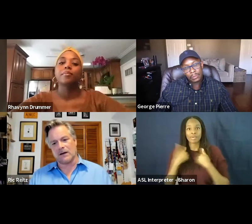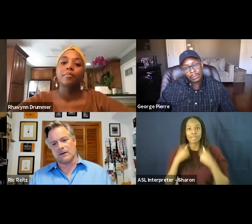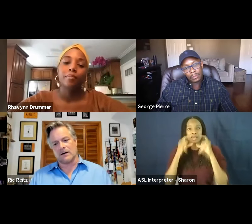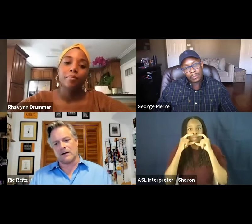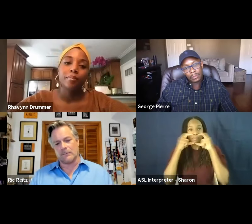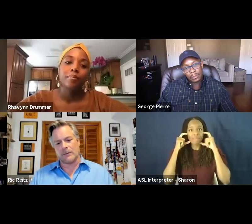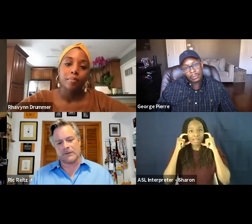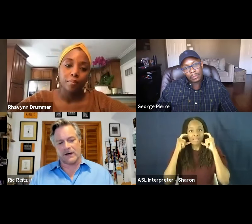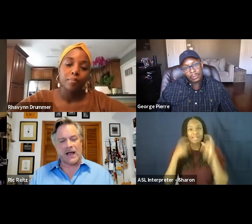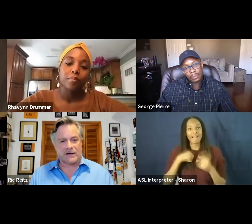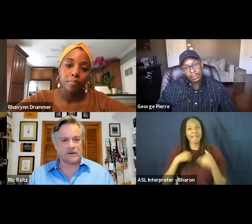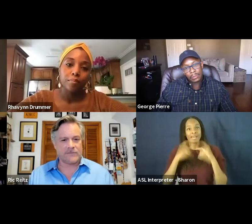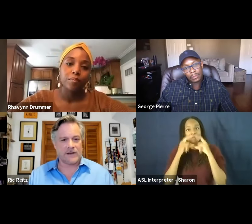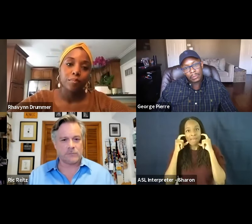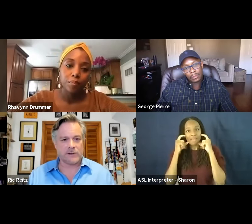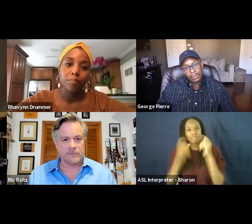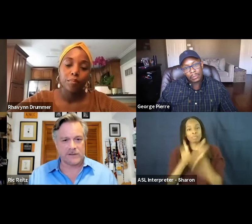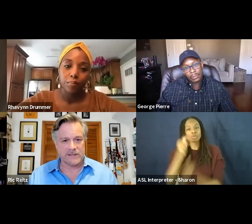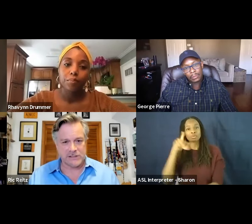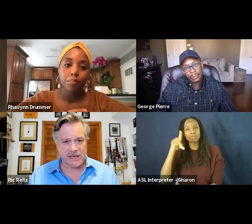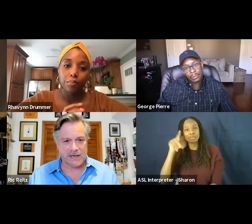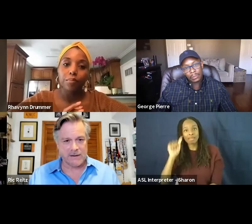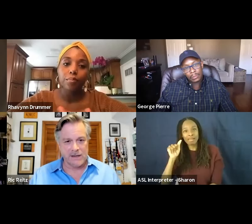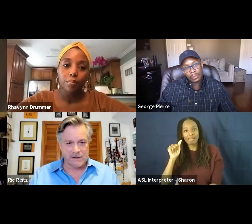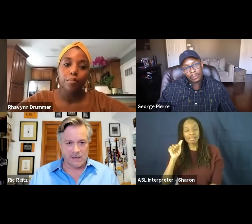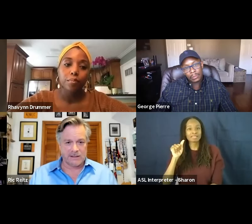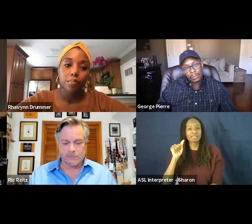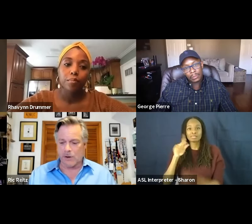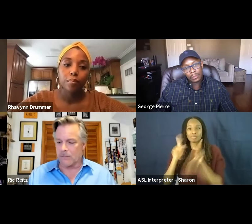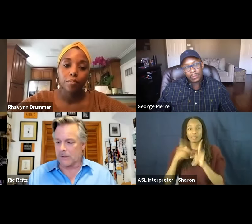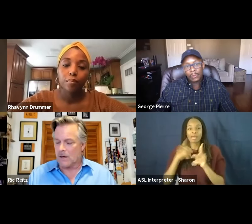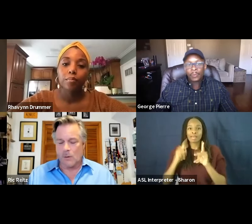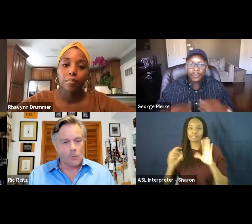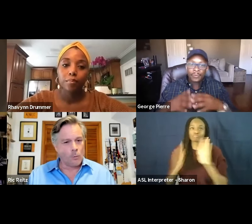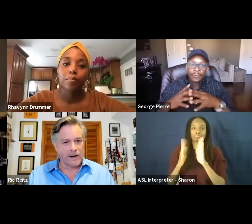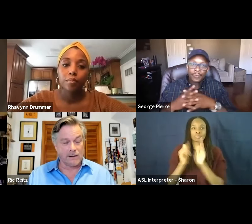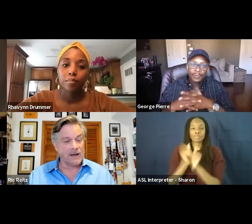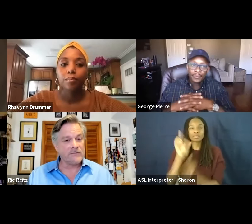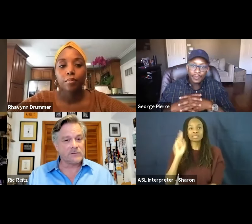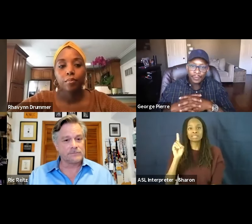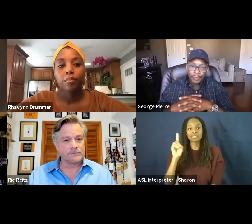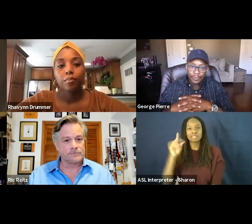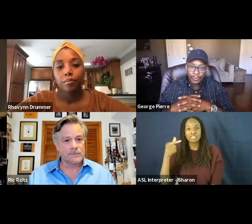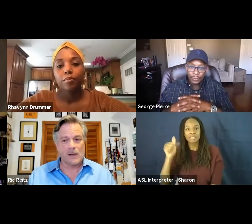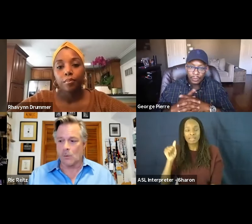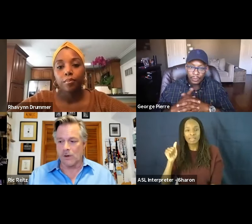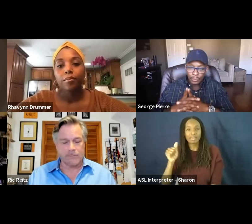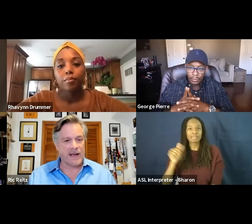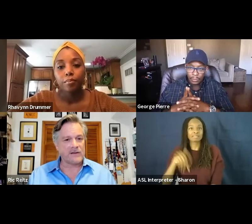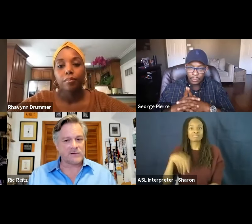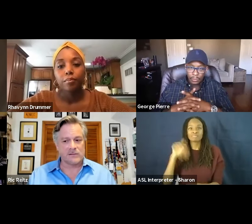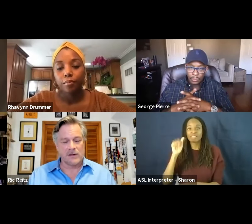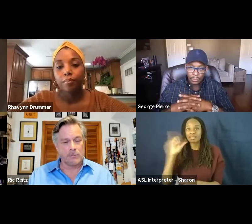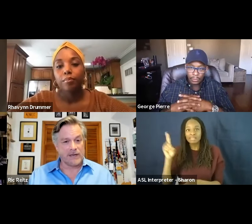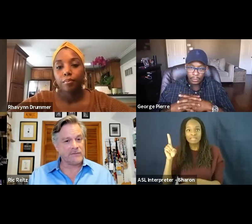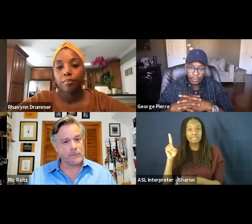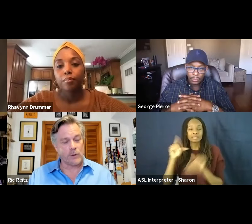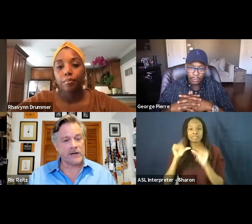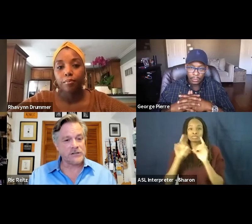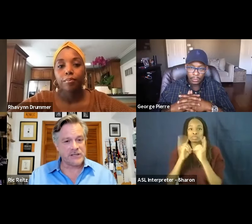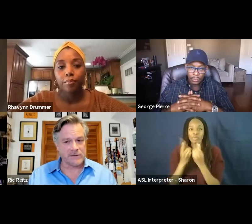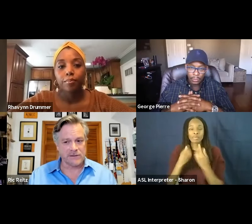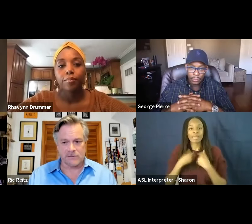and people that I had to interface with from the DGA, the AD department, wearing gloves, wearing masks, many of